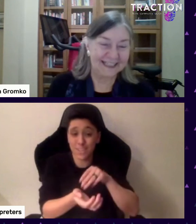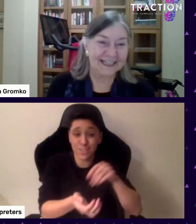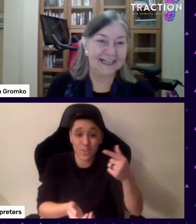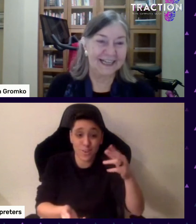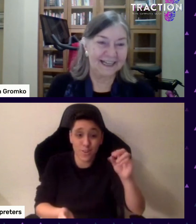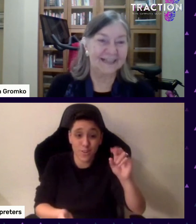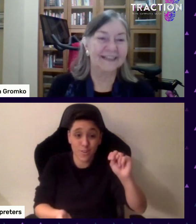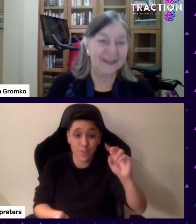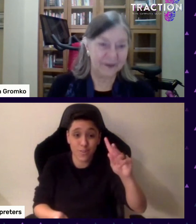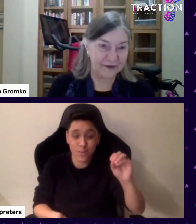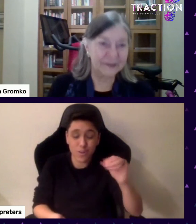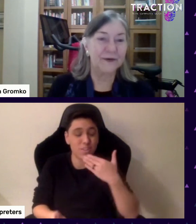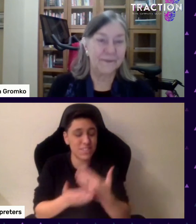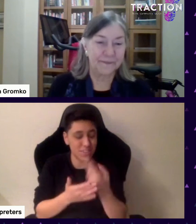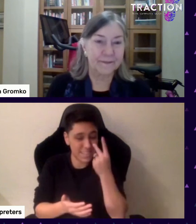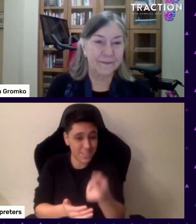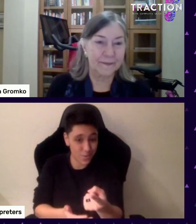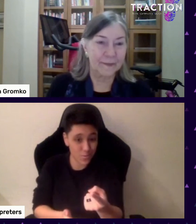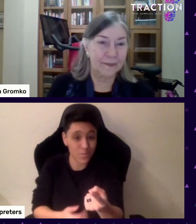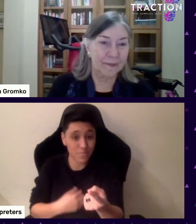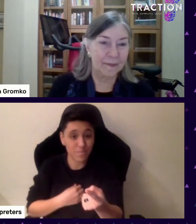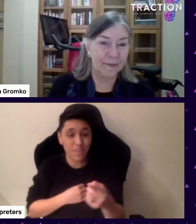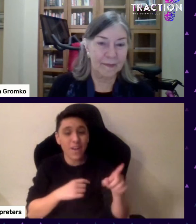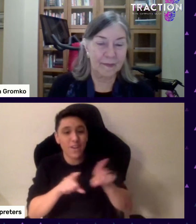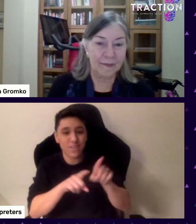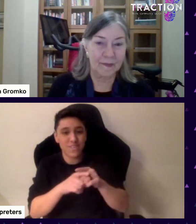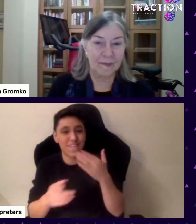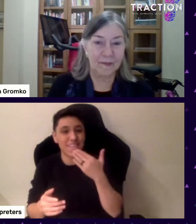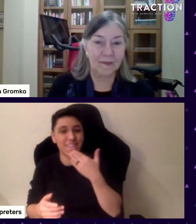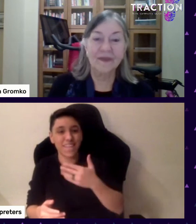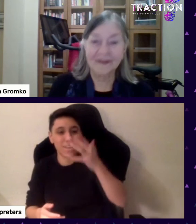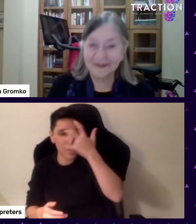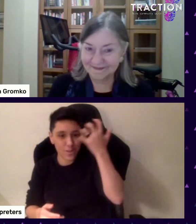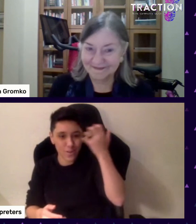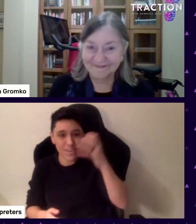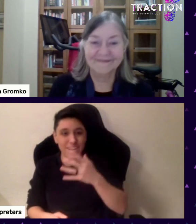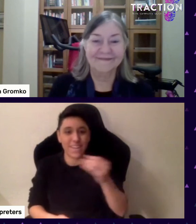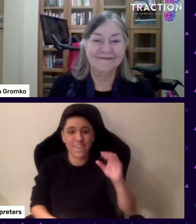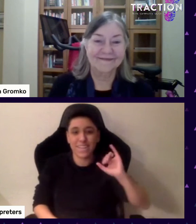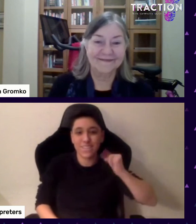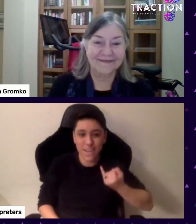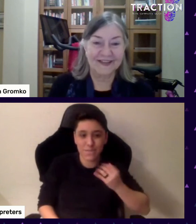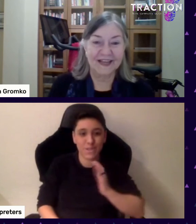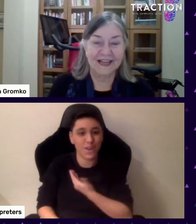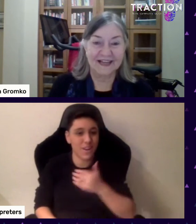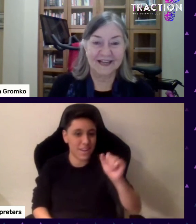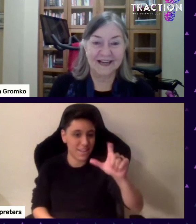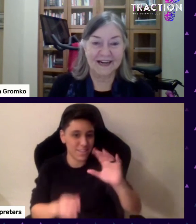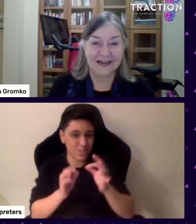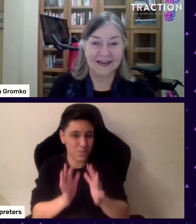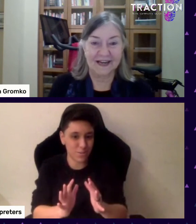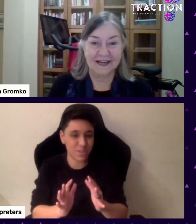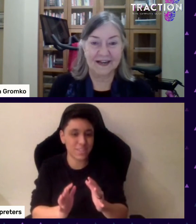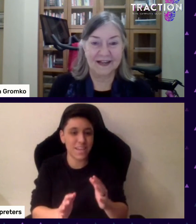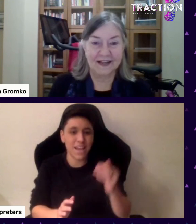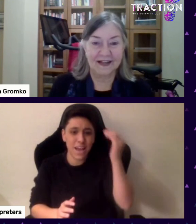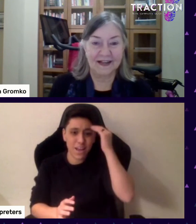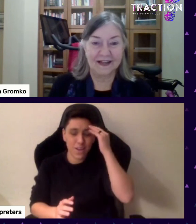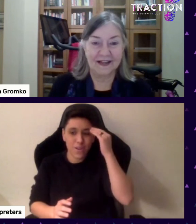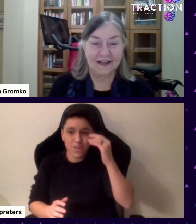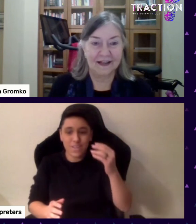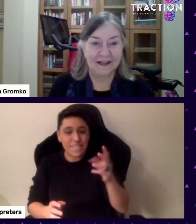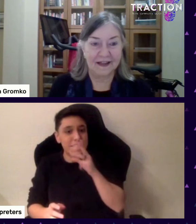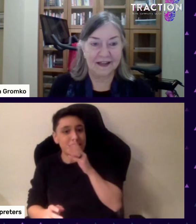it's good to see you. Also, thank you to Lauren and to Jasmine, our ASM interpreters. I know we kind of buzzed through a lot of stuff